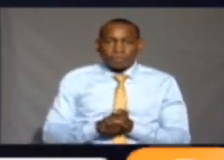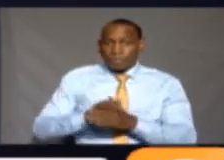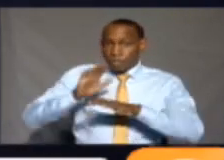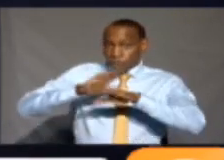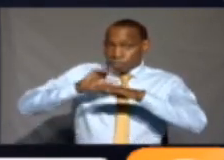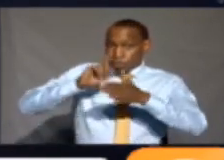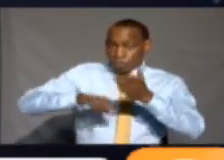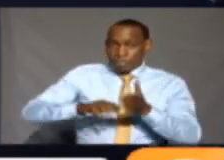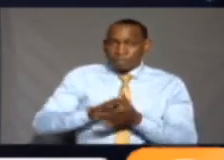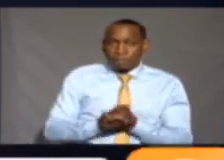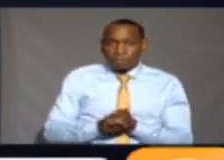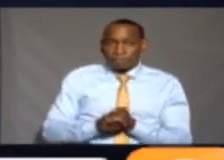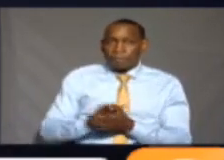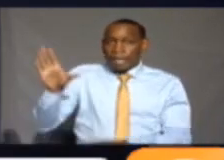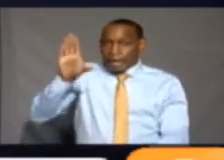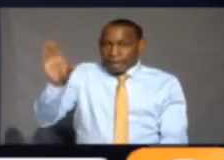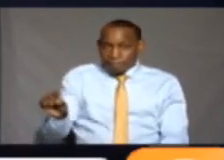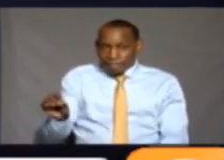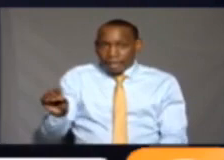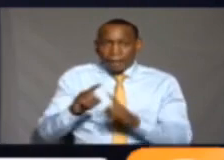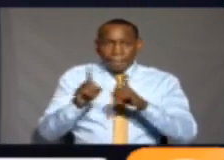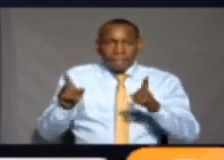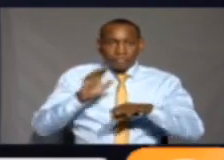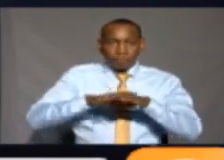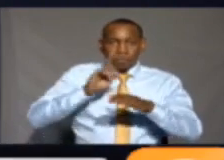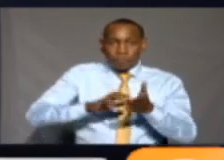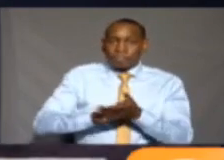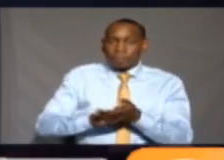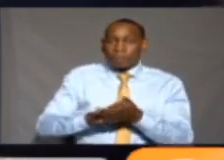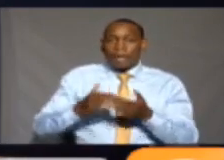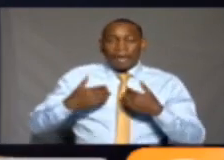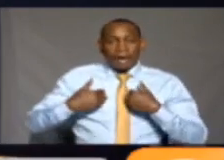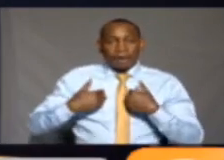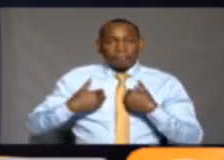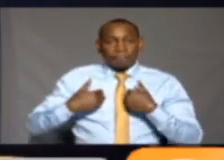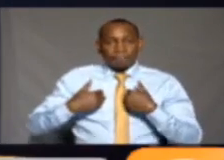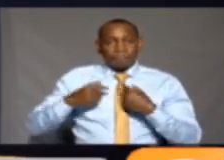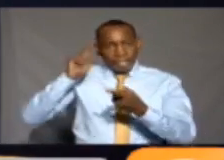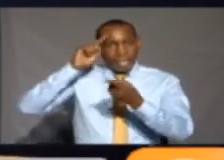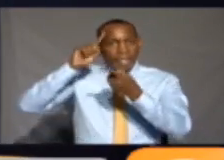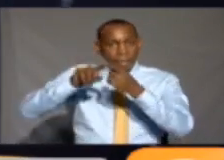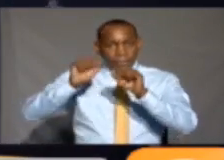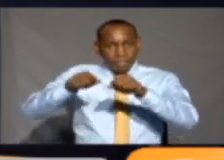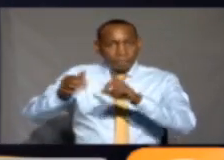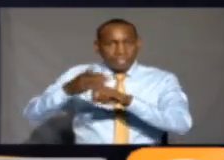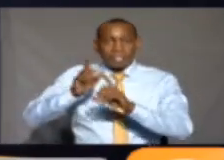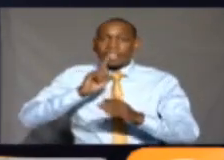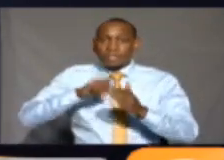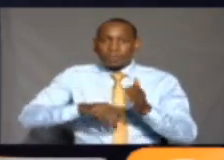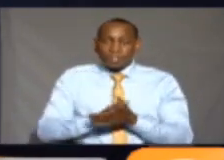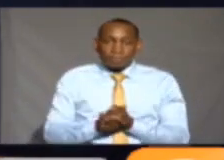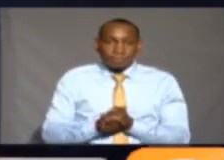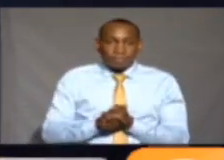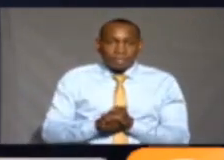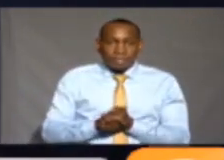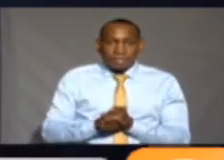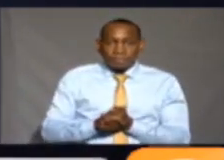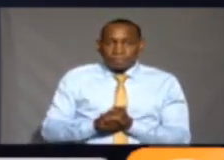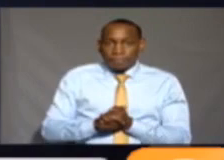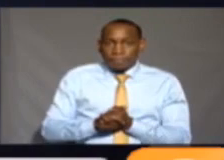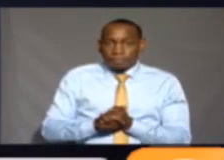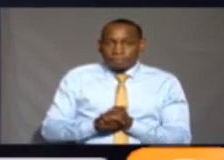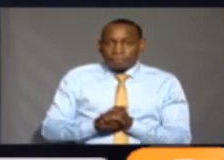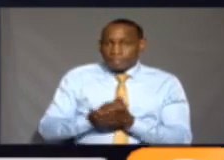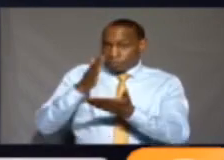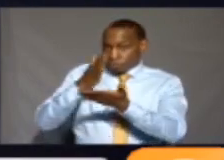good to be African, yes, but it's good to be realistic. And he told you one thing. Yeah. Be realistic,